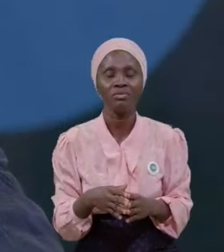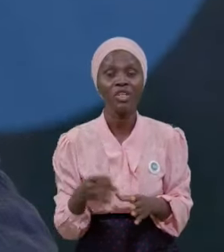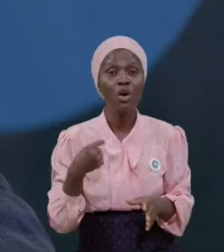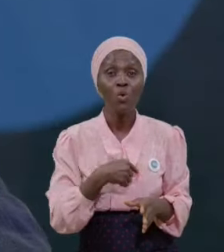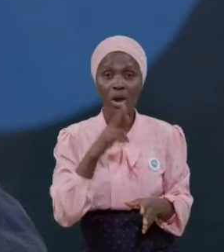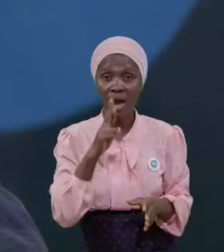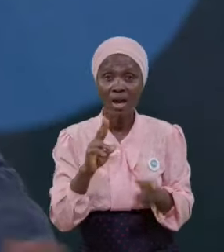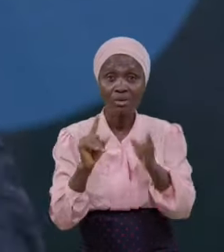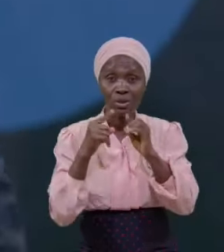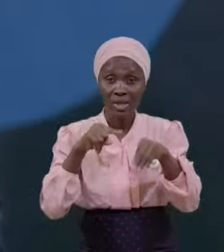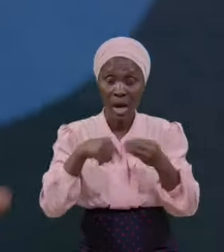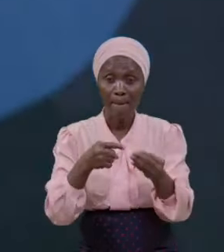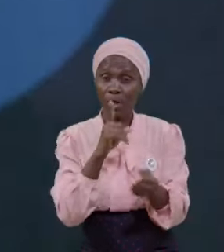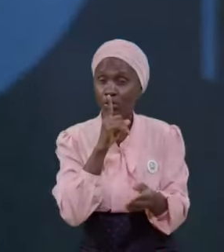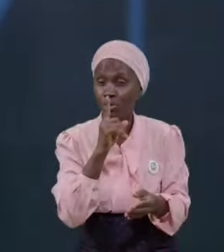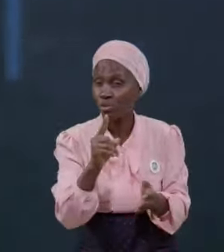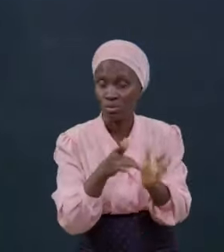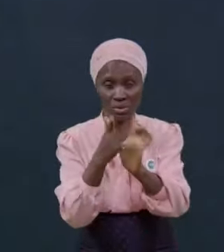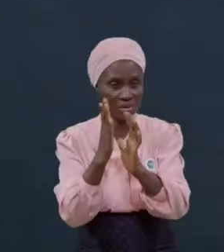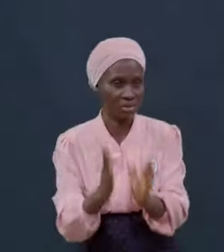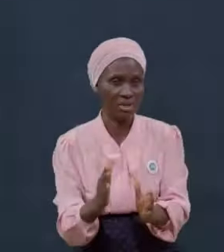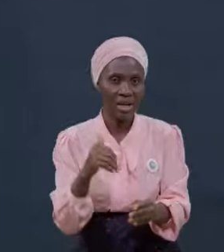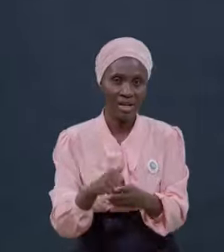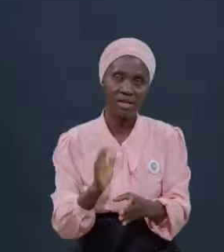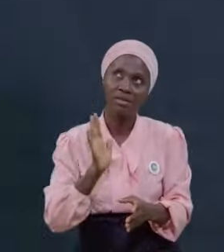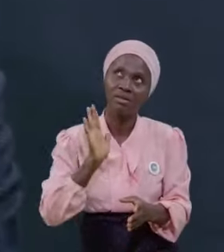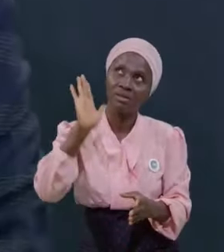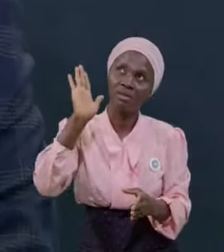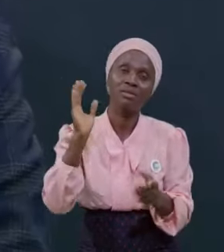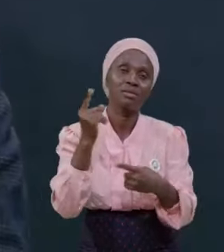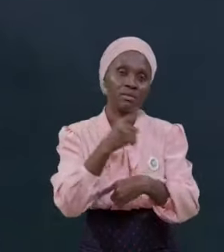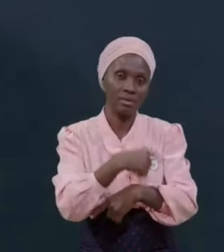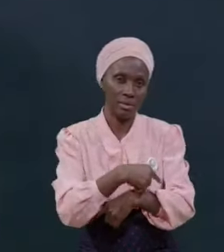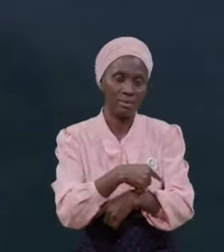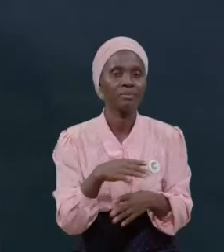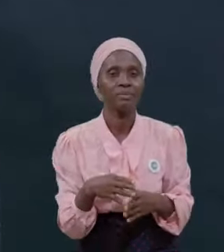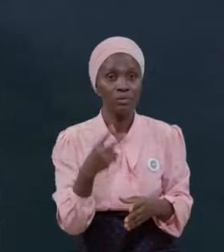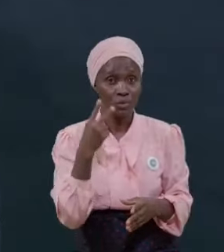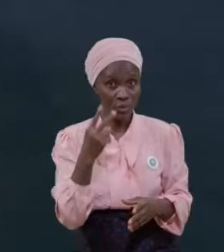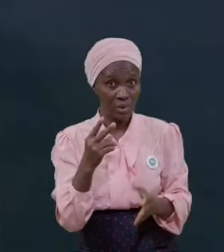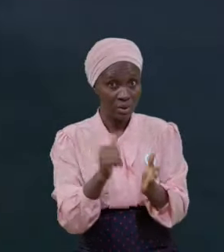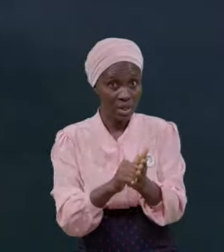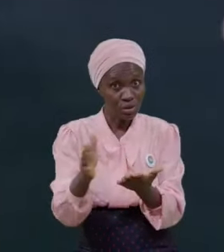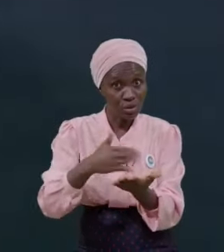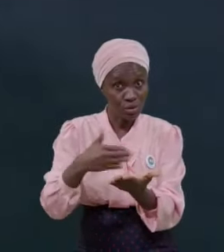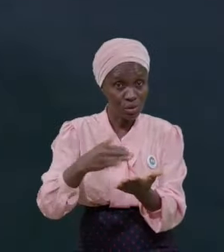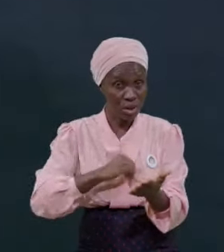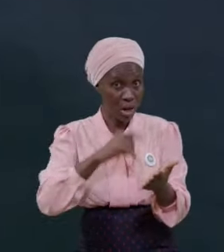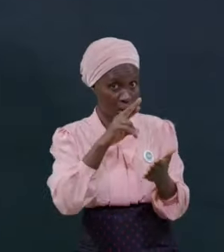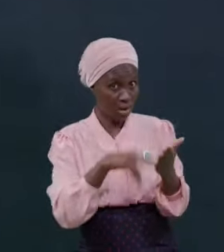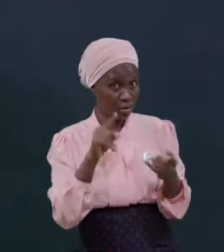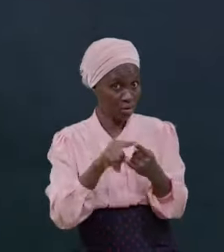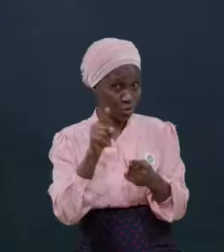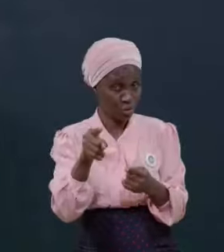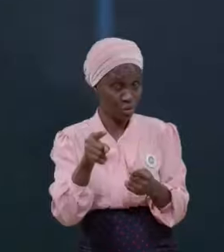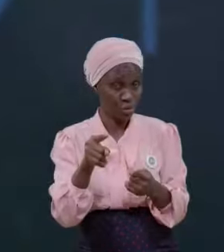his day. And you see that song I read to you, stanza 2 tells us, almost persuaded,